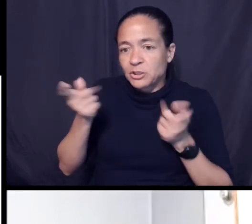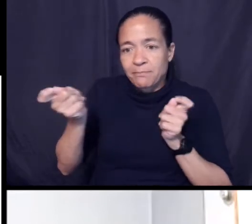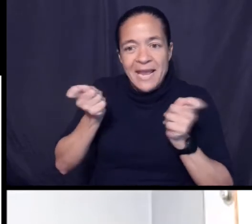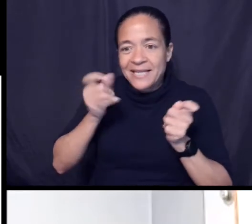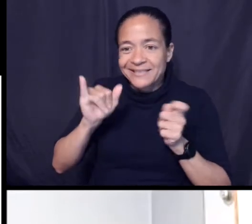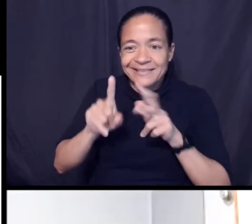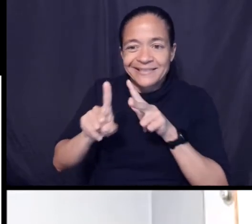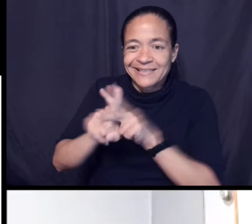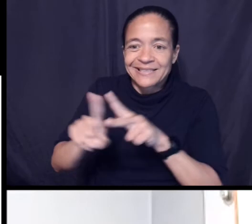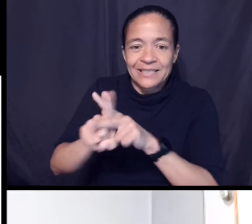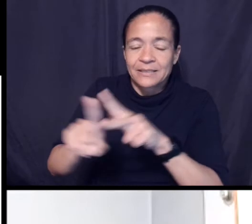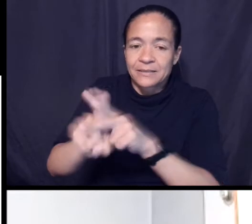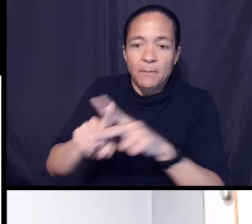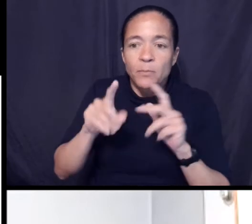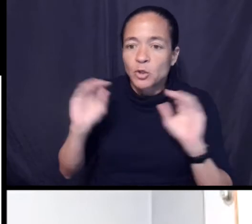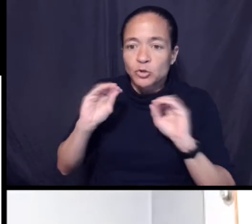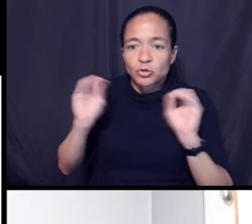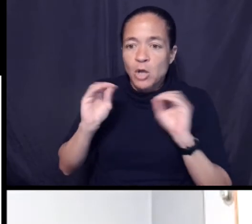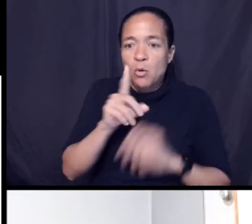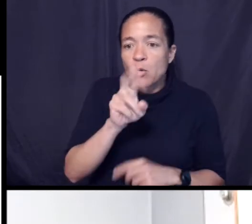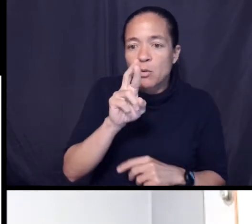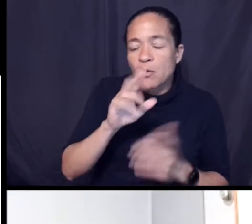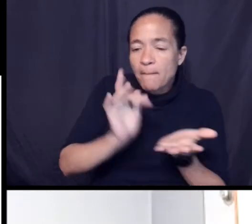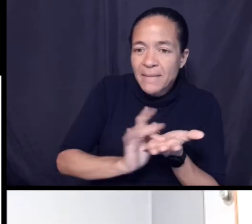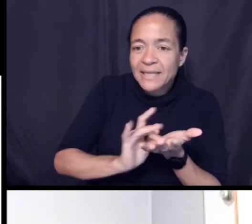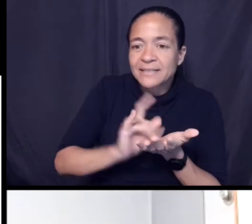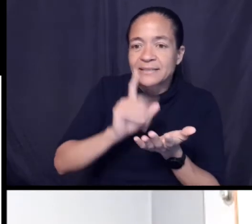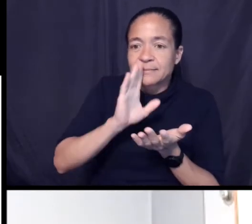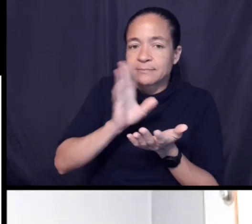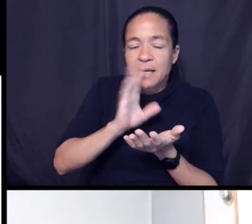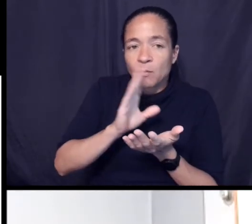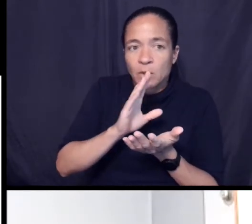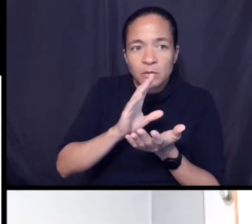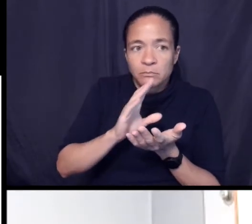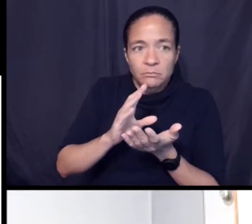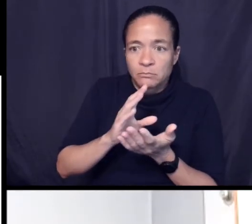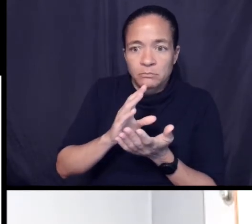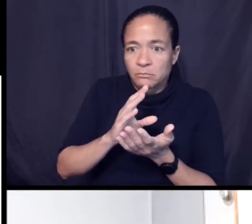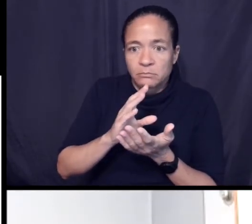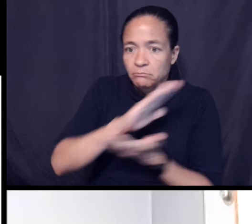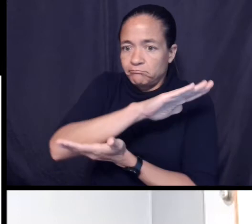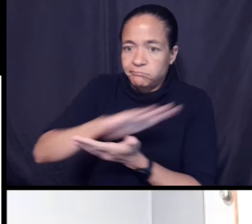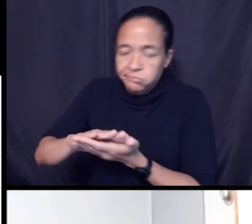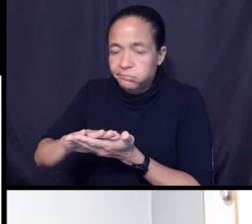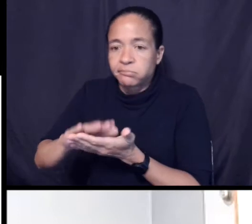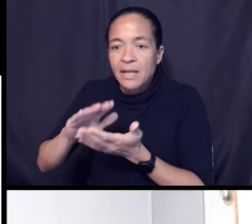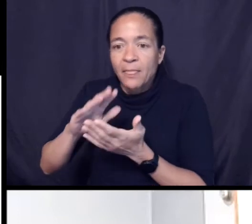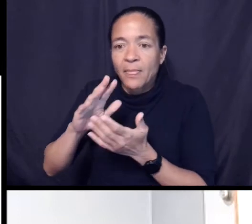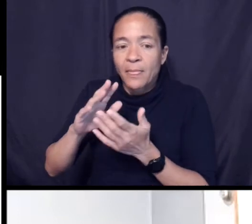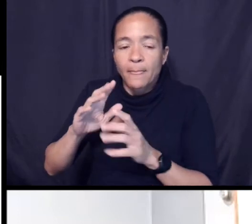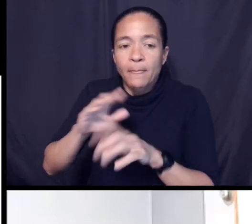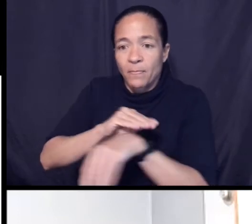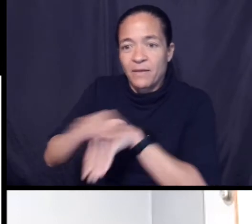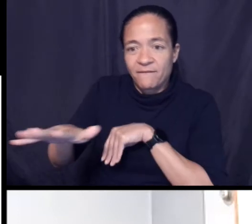drug or therapy that treats the manifestations associated with congenital CMV from a brain